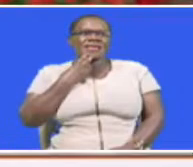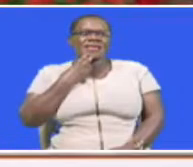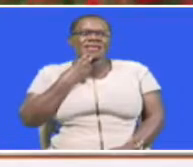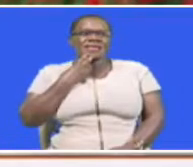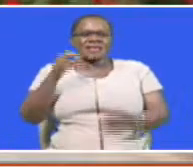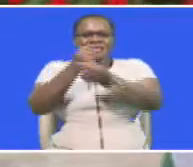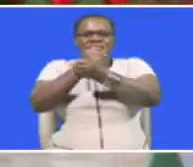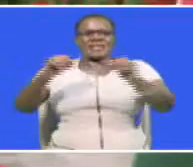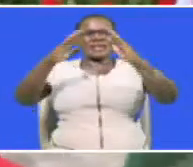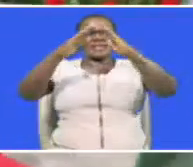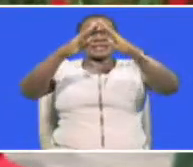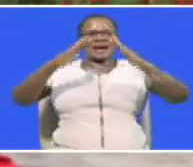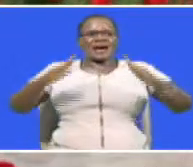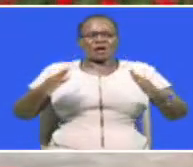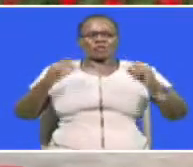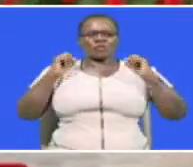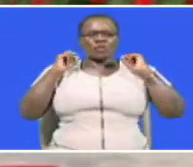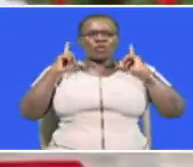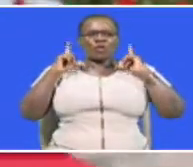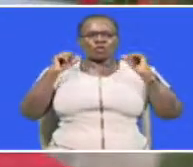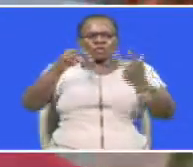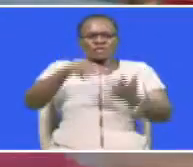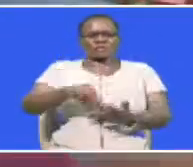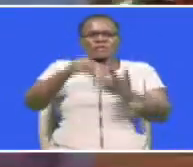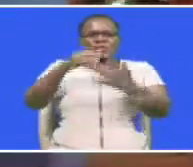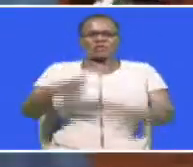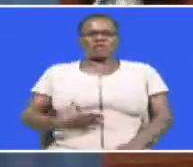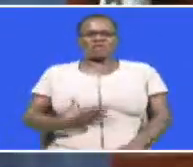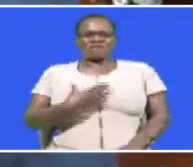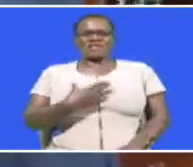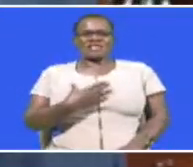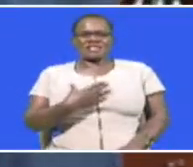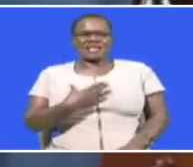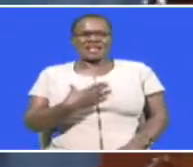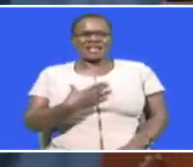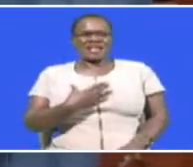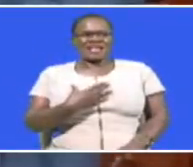State House Nairobi played host to some special guests.